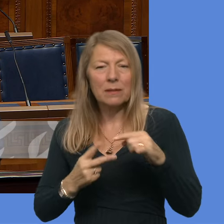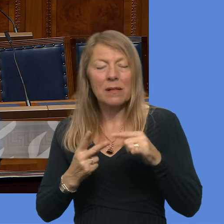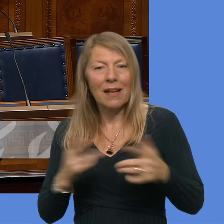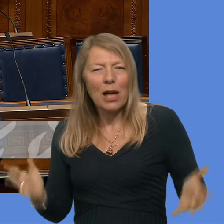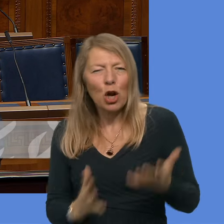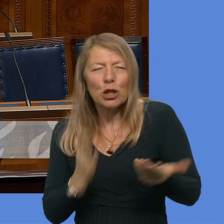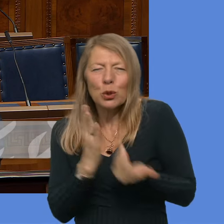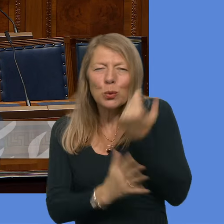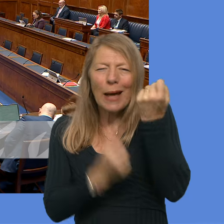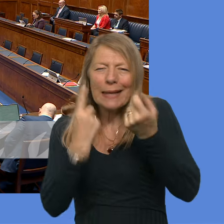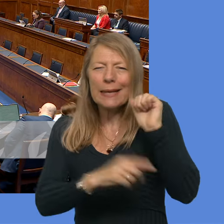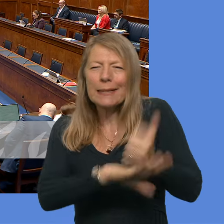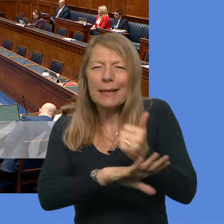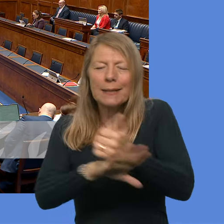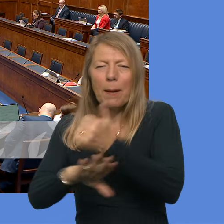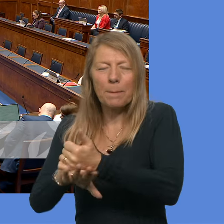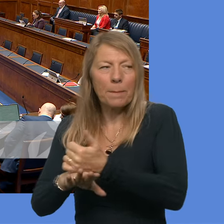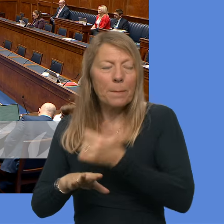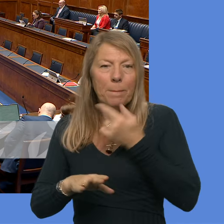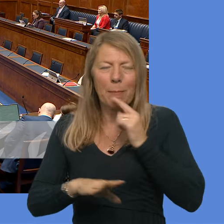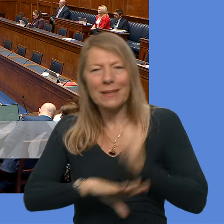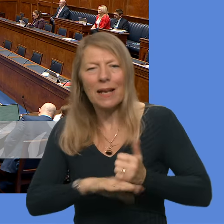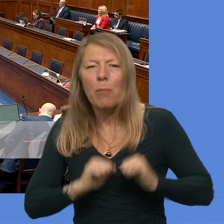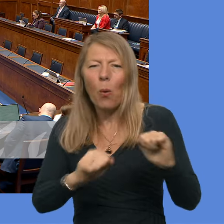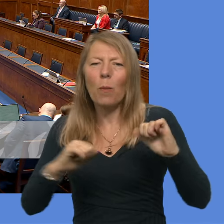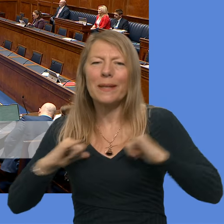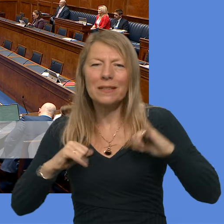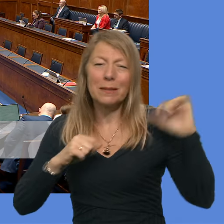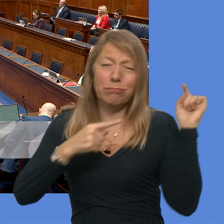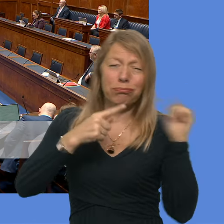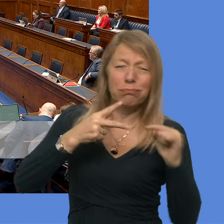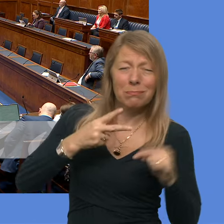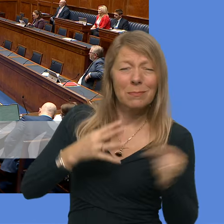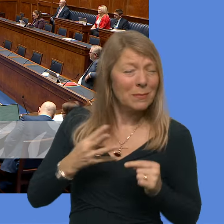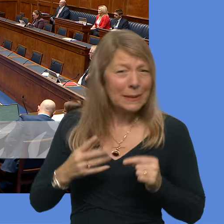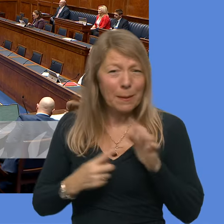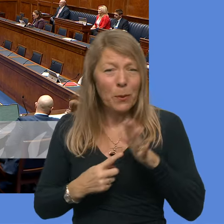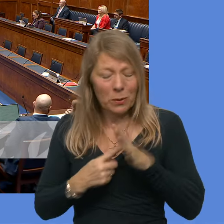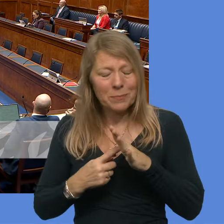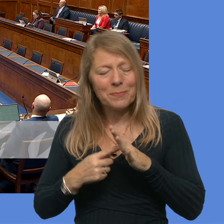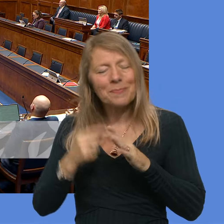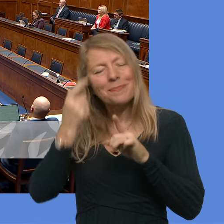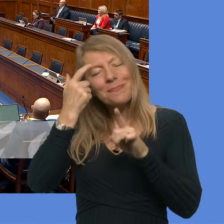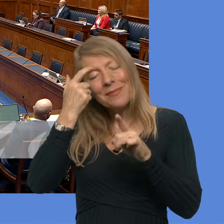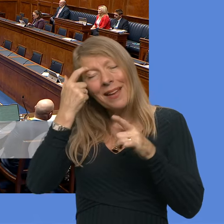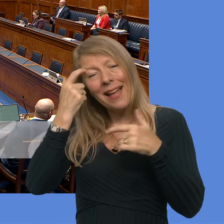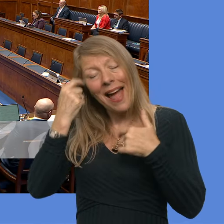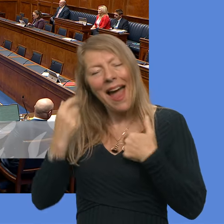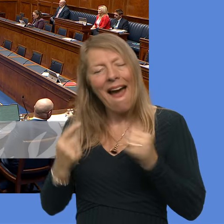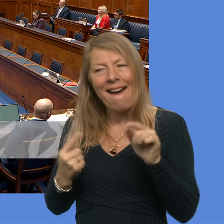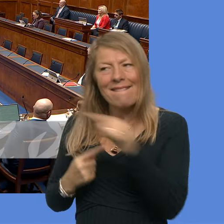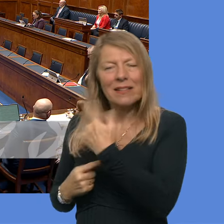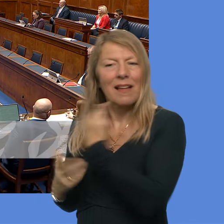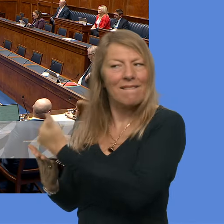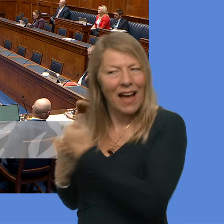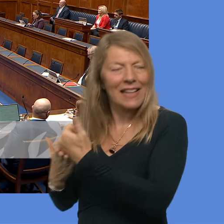sectors and businesses. I will bring forward actions across all of these areas. I will liaise with the expert critical friends I have asked to advise on my economic vision